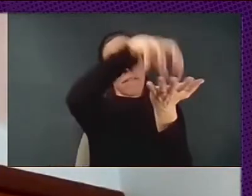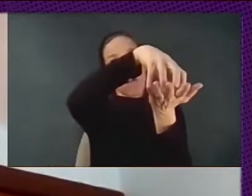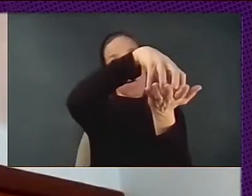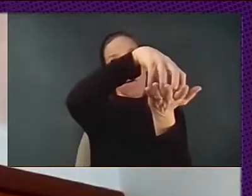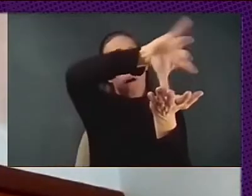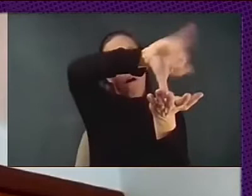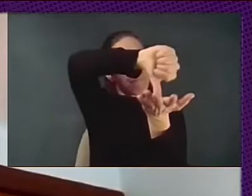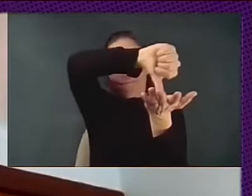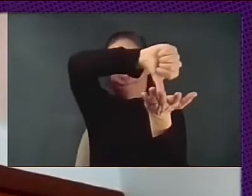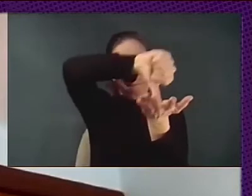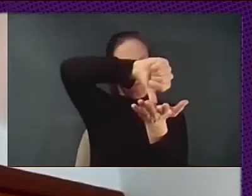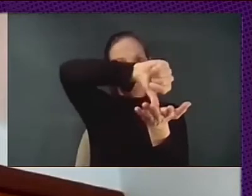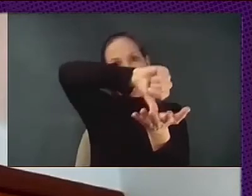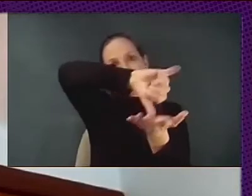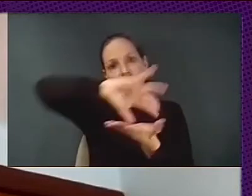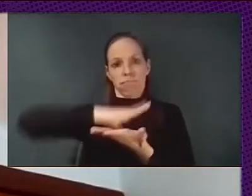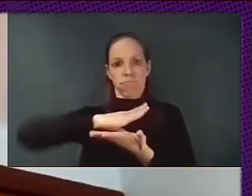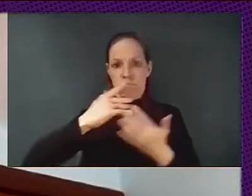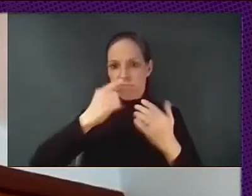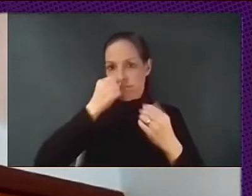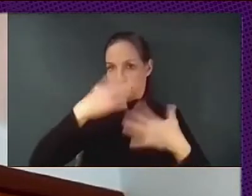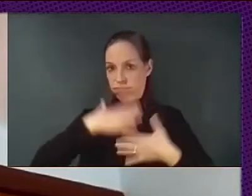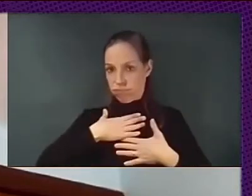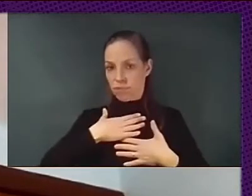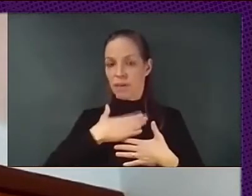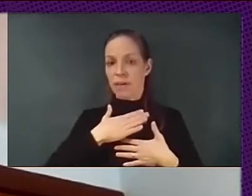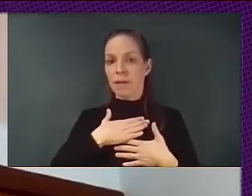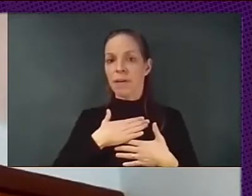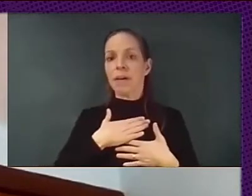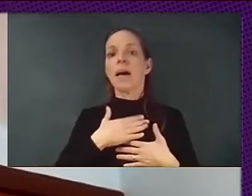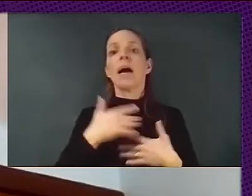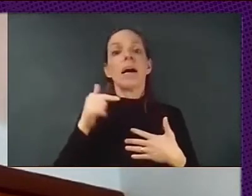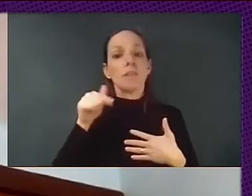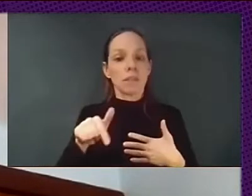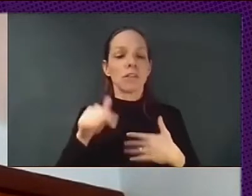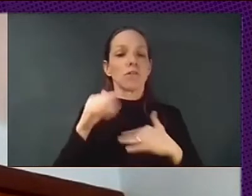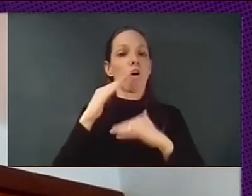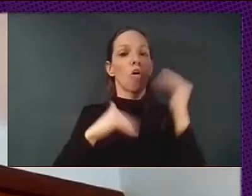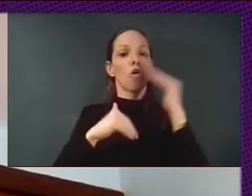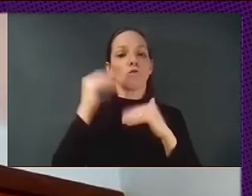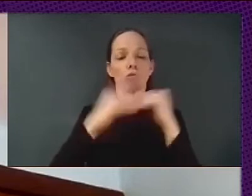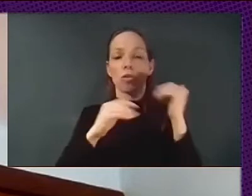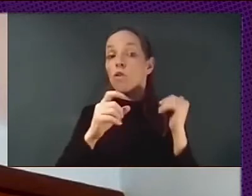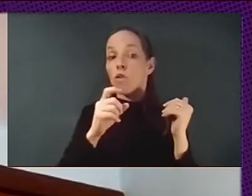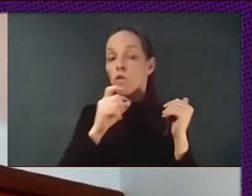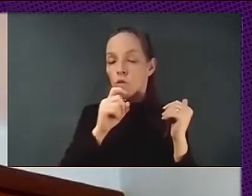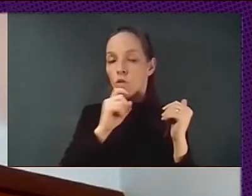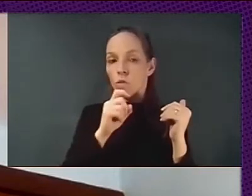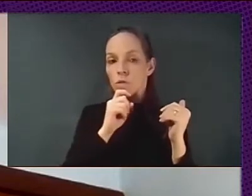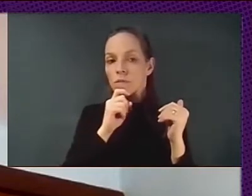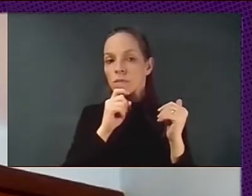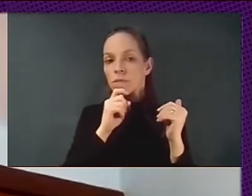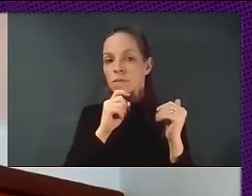and they construct it in a way that basically socializes the ownership of the networks. Anybody can start up their own